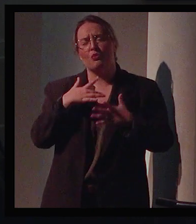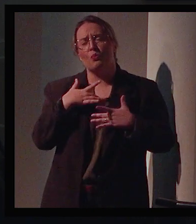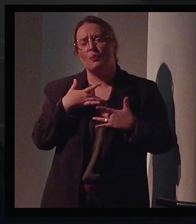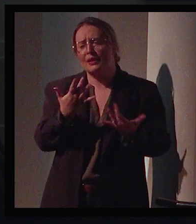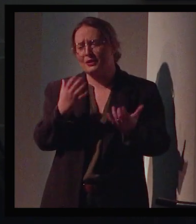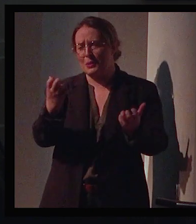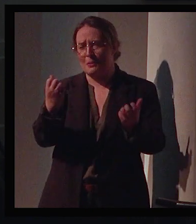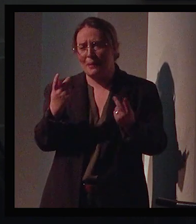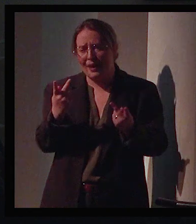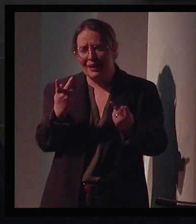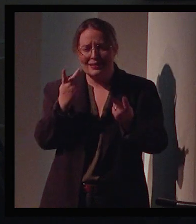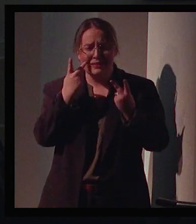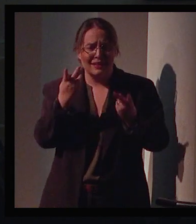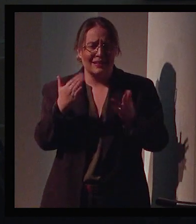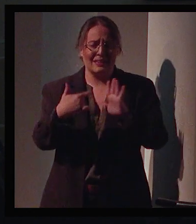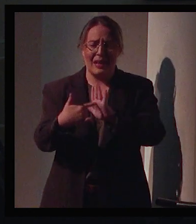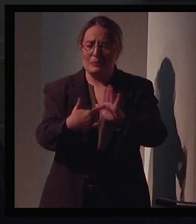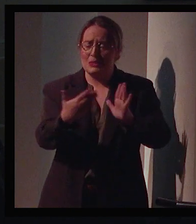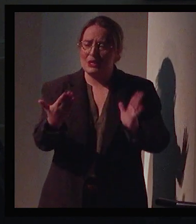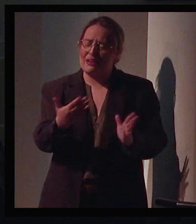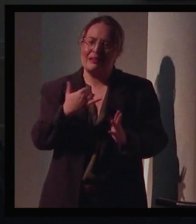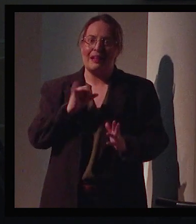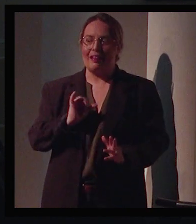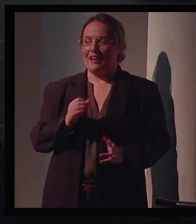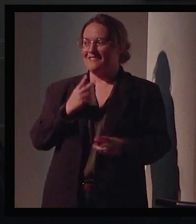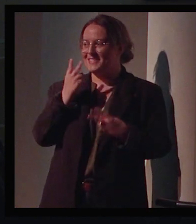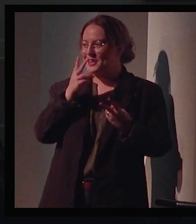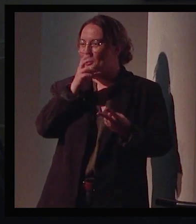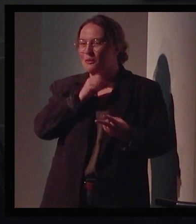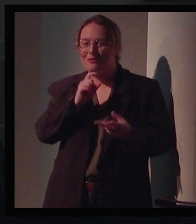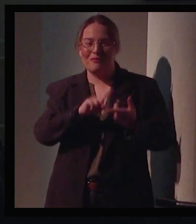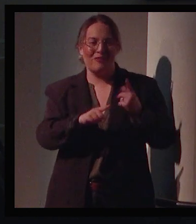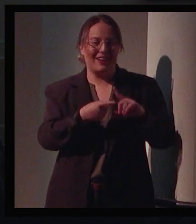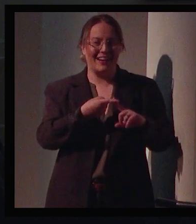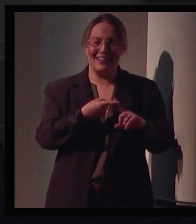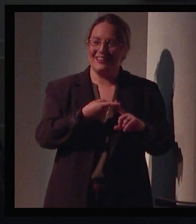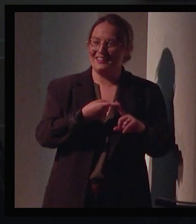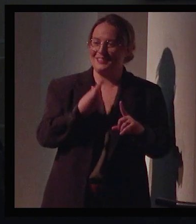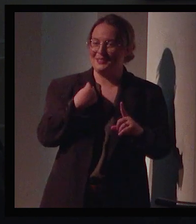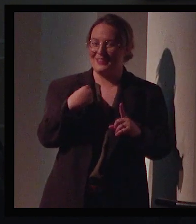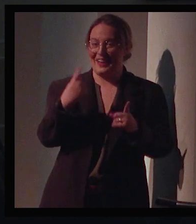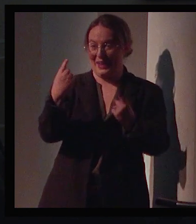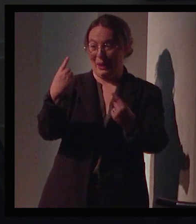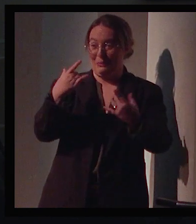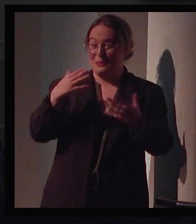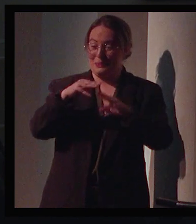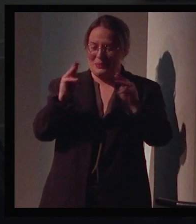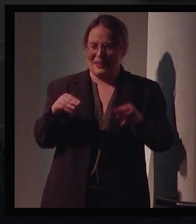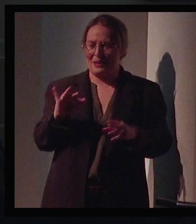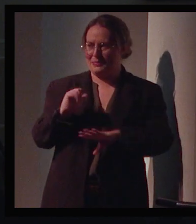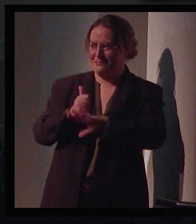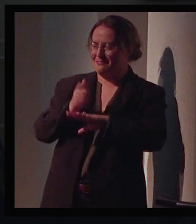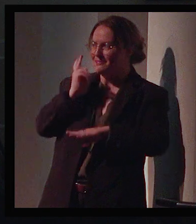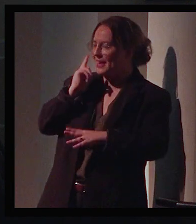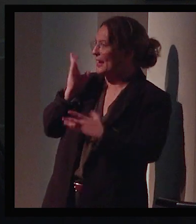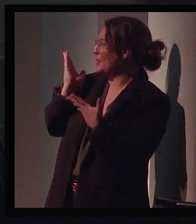this exhibition here. It's like visiting old friends when I come to museums that have this installed.